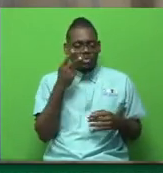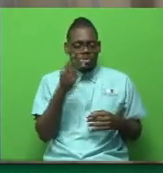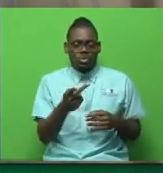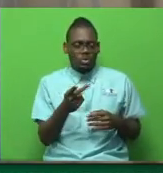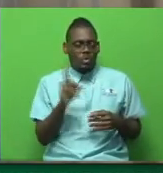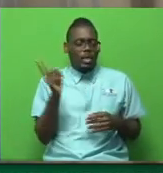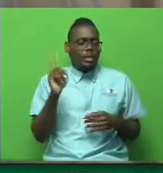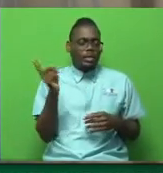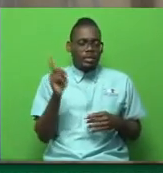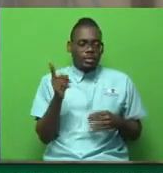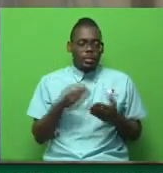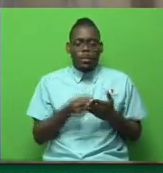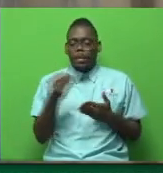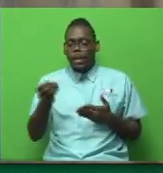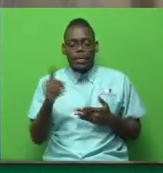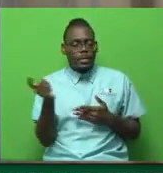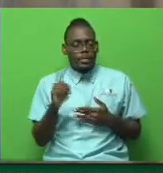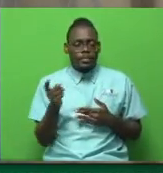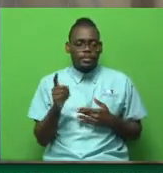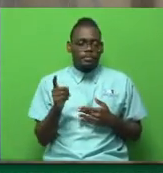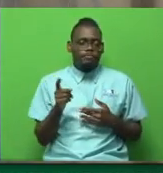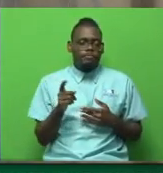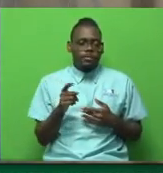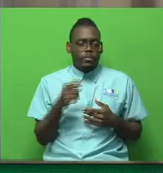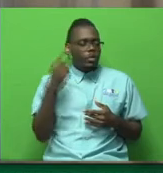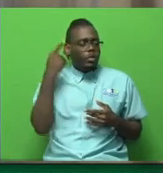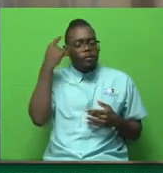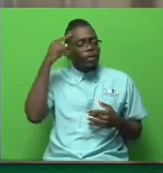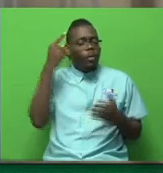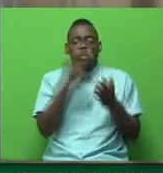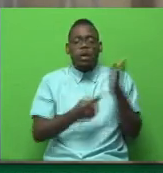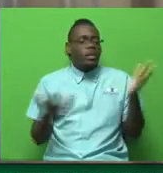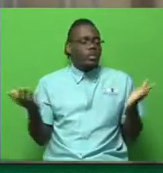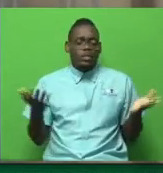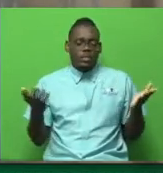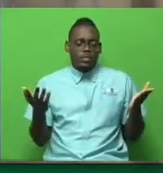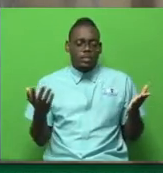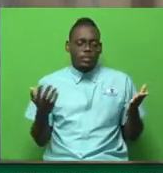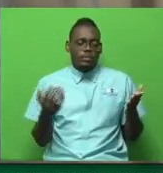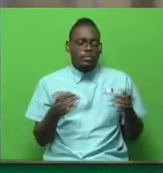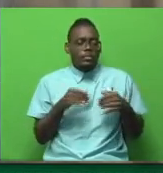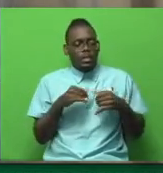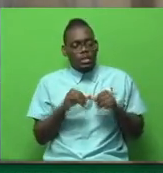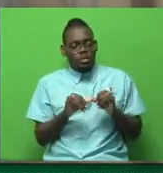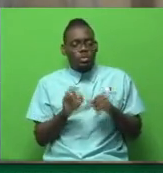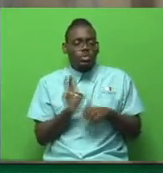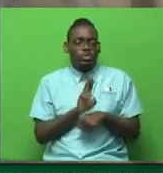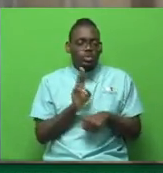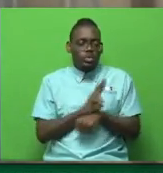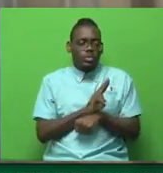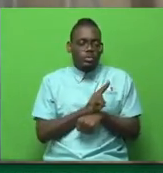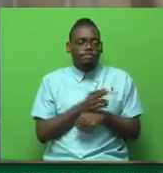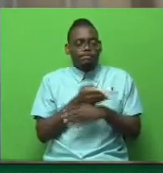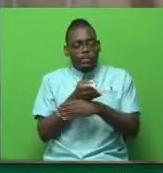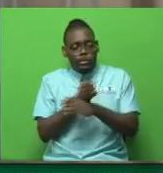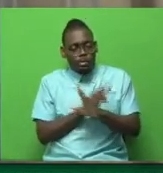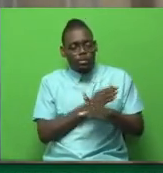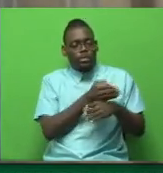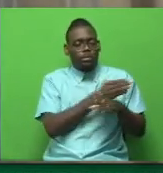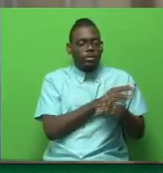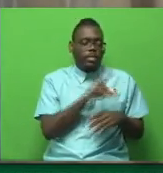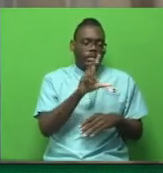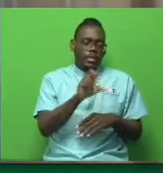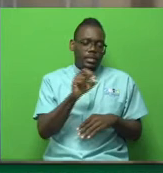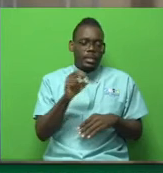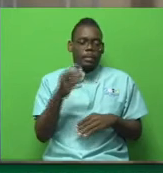we are losing 36.4 billion dollars we are borrowing 30 billion dollars so we have lost that